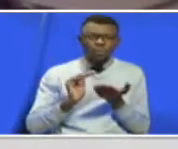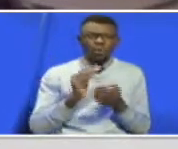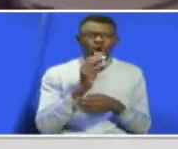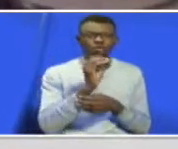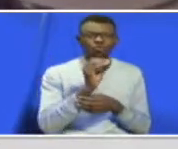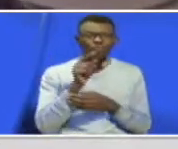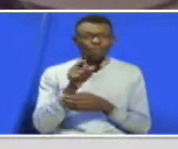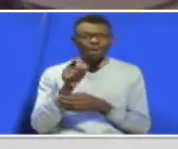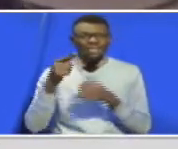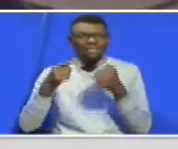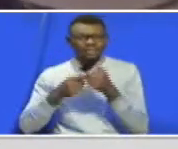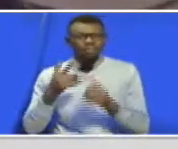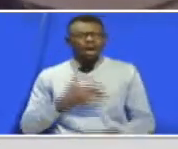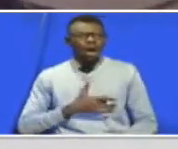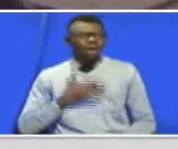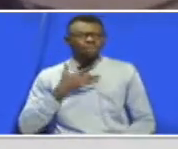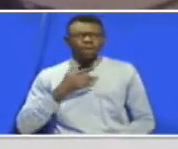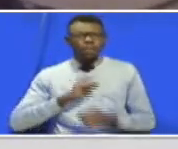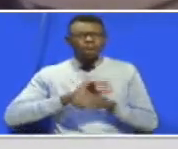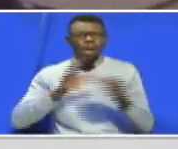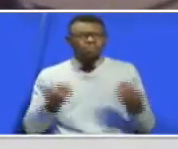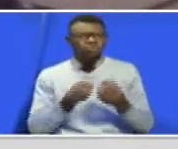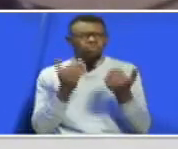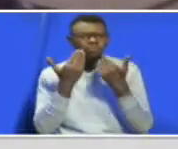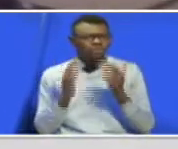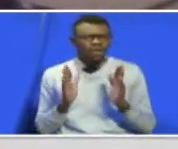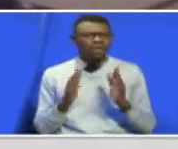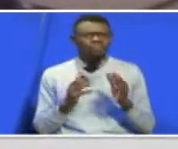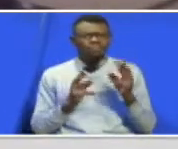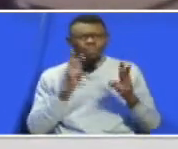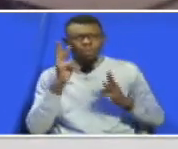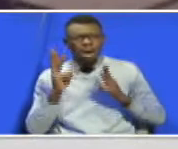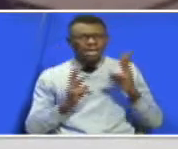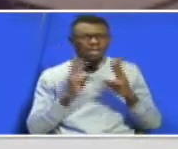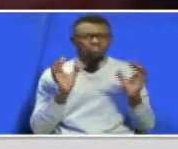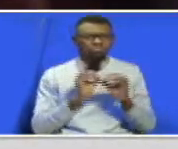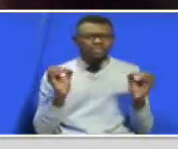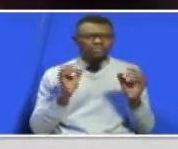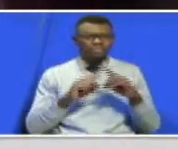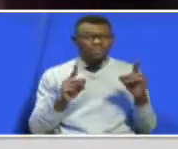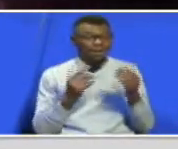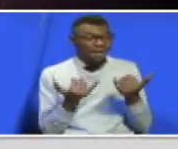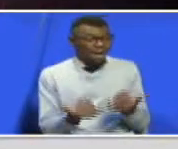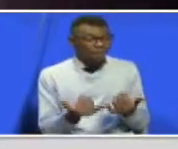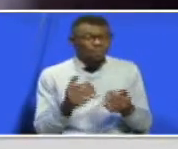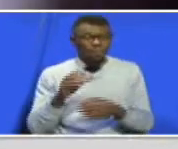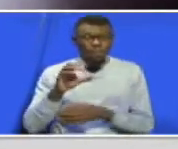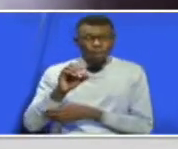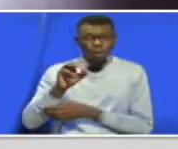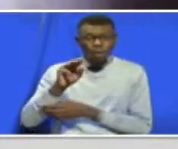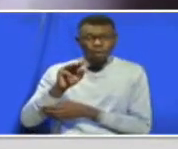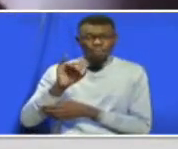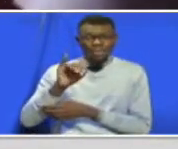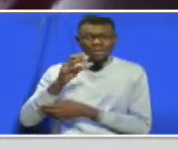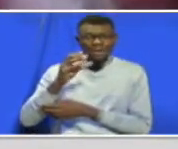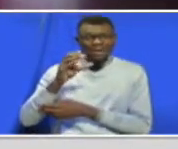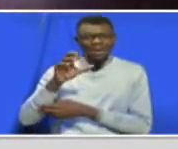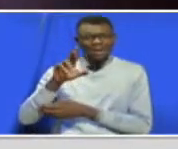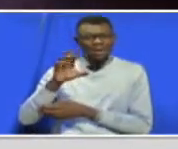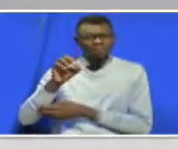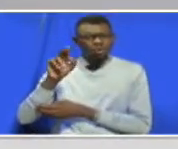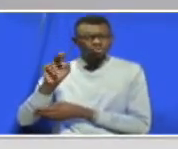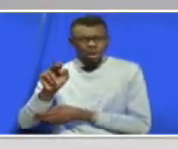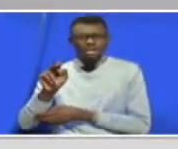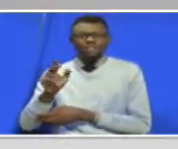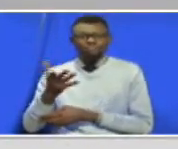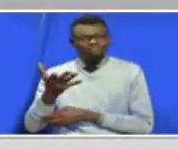0.6, they felt this thing is gone anyway. We don't need to worry. Yeah. But now with Omicron, it has told us, I'm